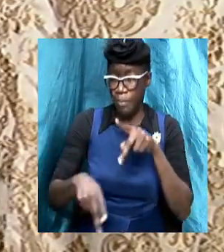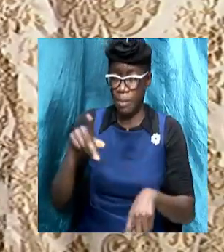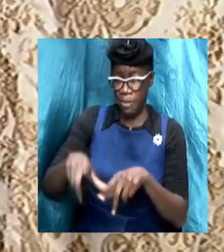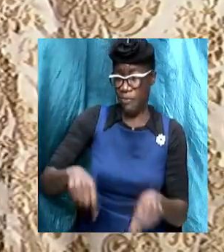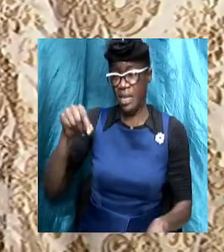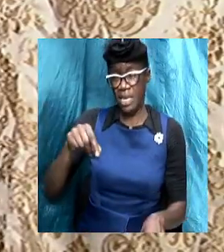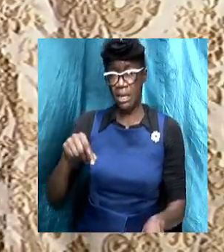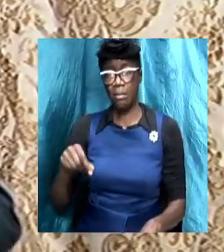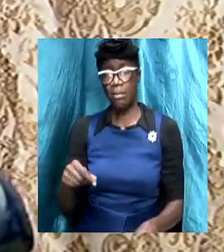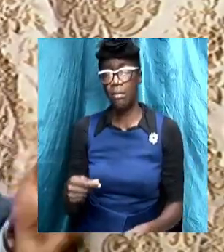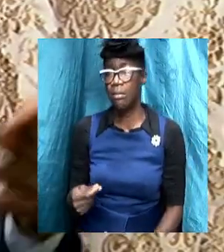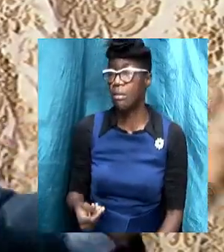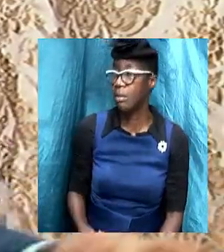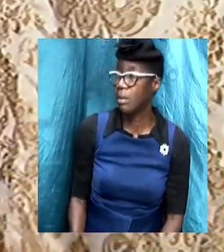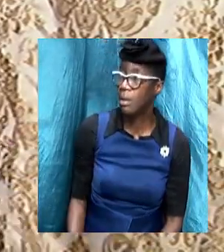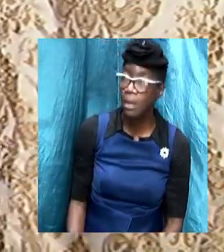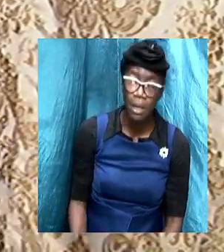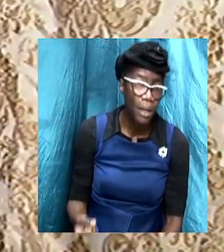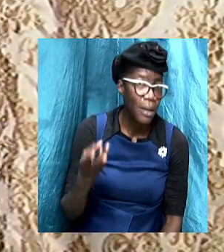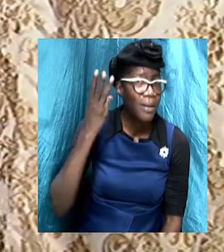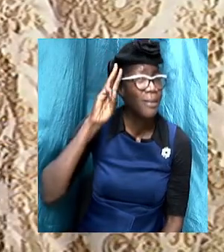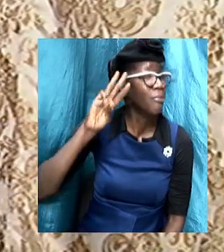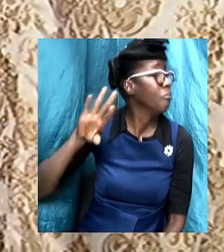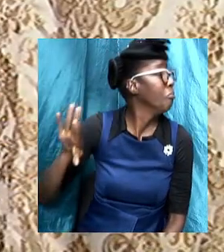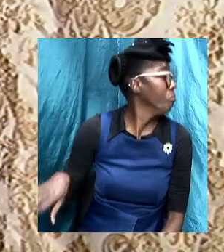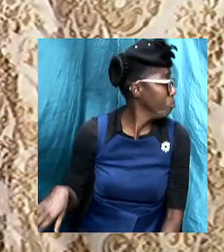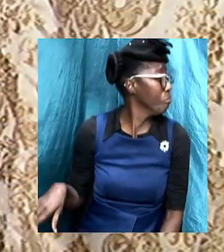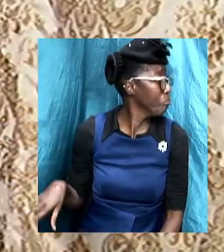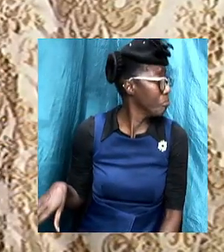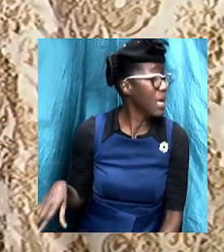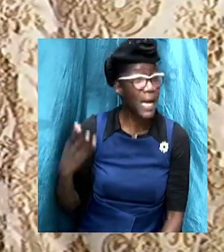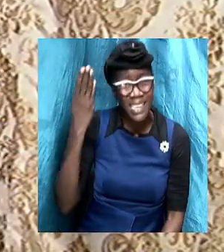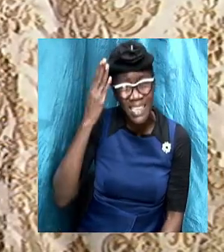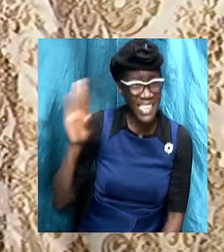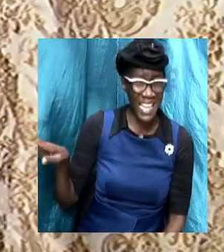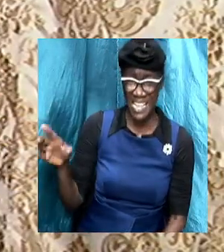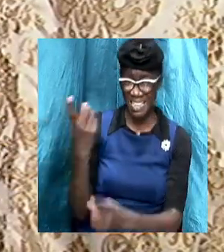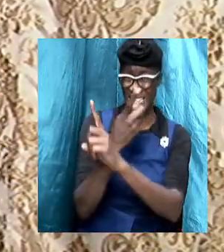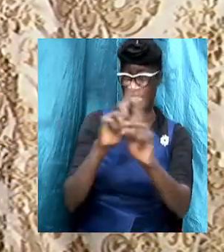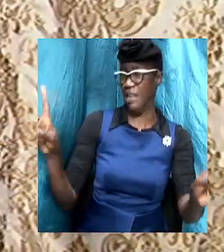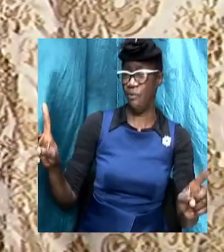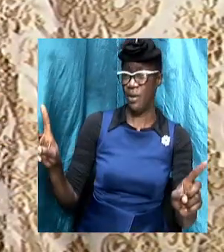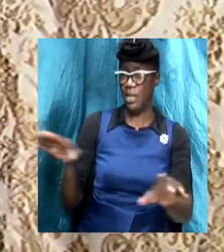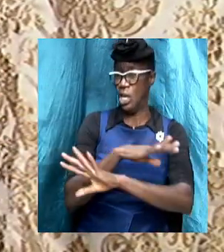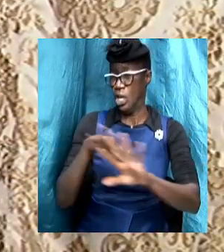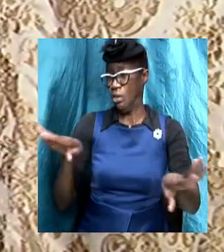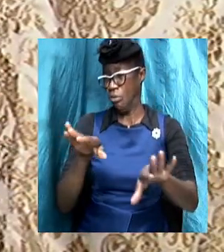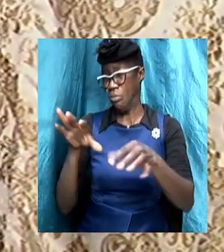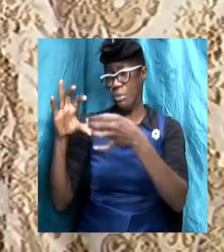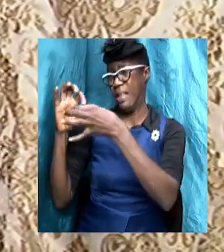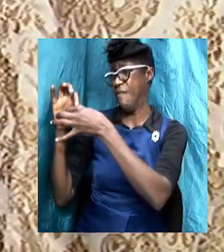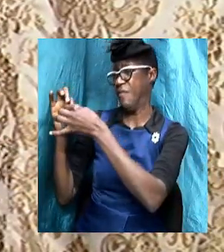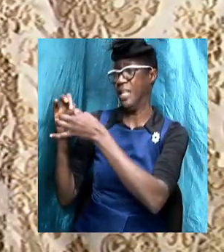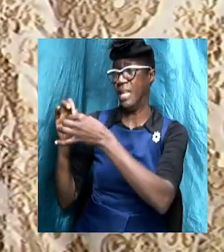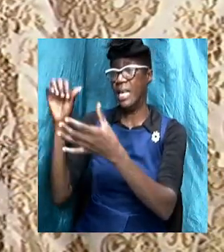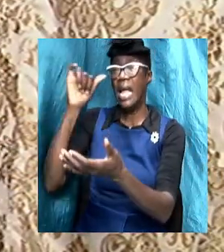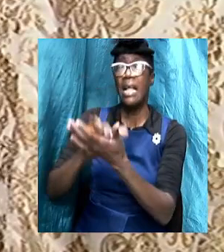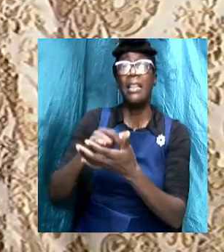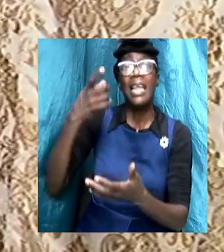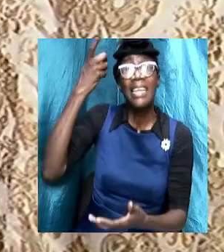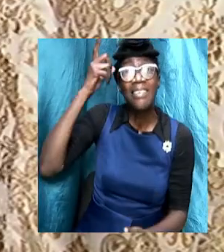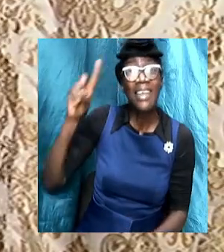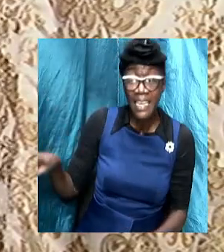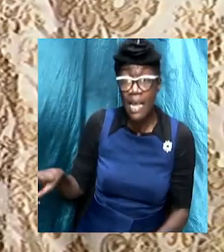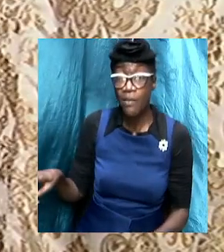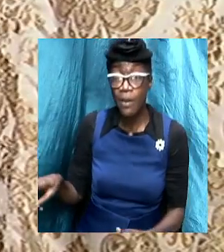cool ones who want to do every and everything. It's weird. It doesn't fit in. That's the devil. But I pray, God, that we'll come